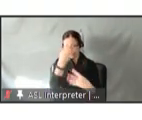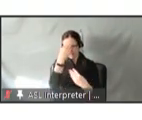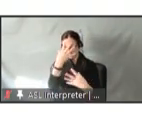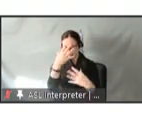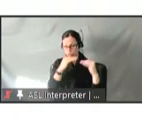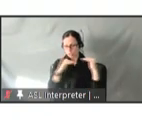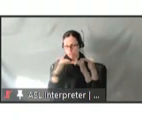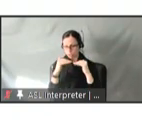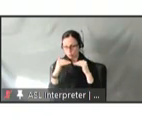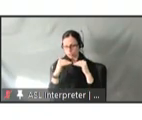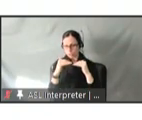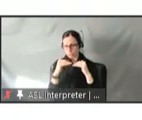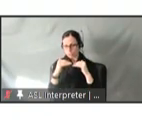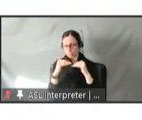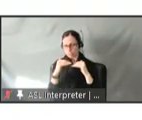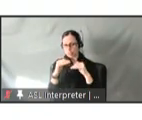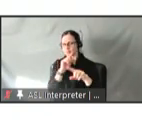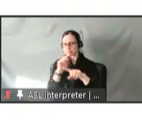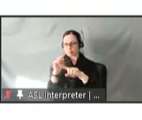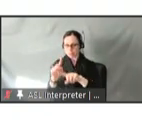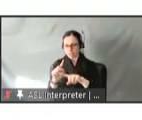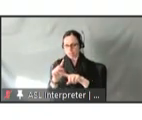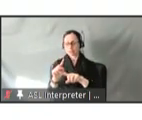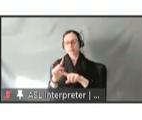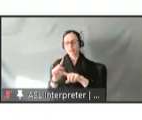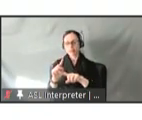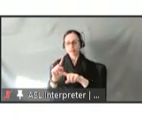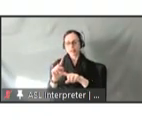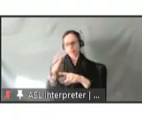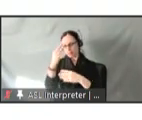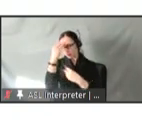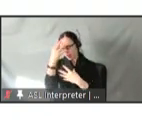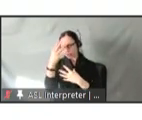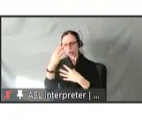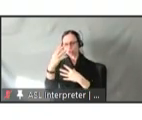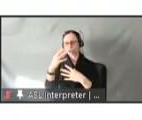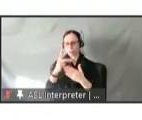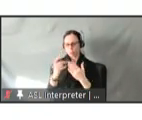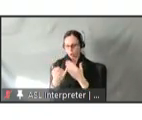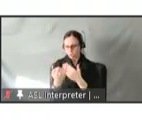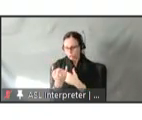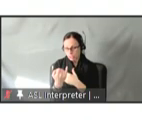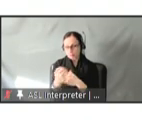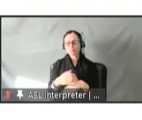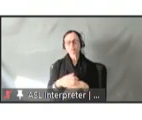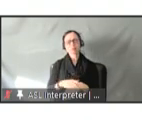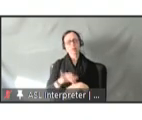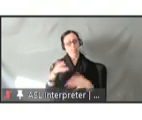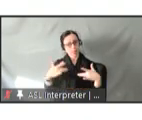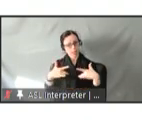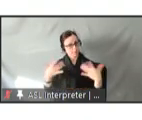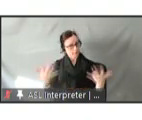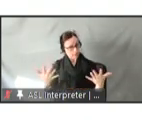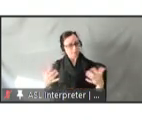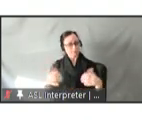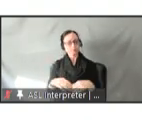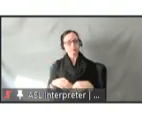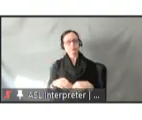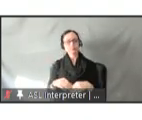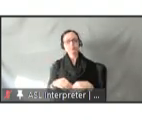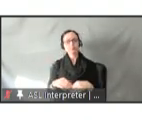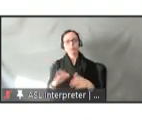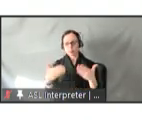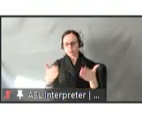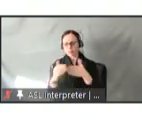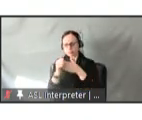and Demand Creation Project, or COVID, webinar. And this event provided a guided introduction to the